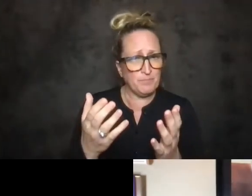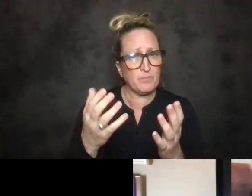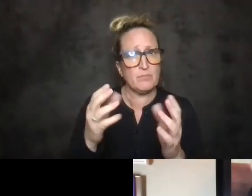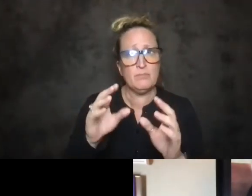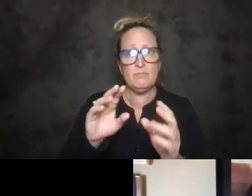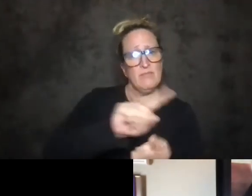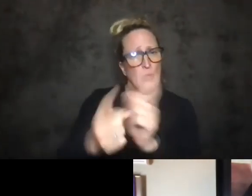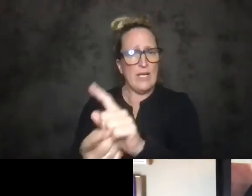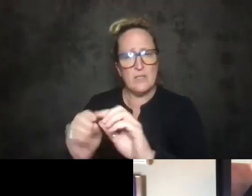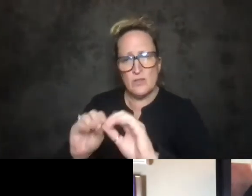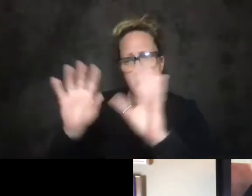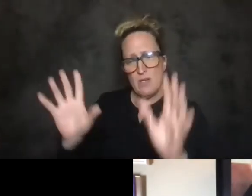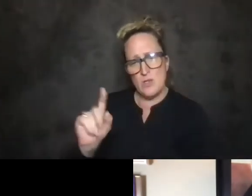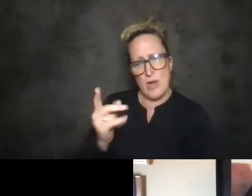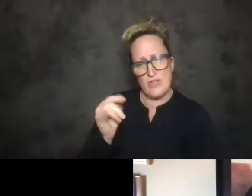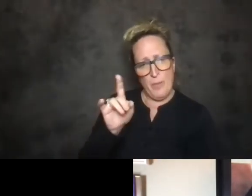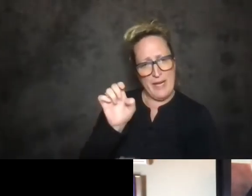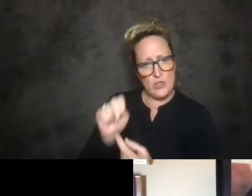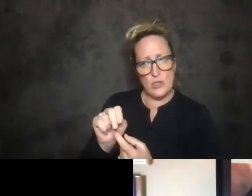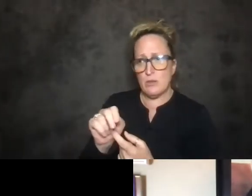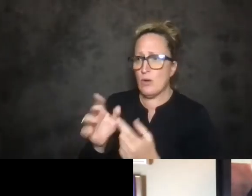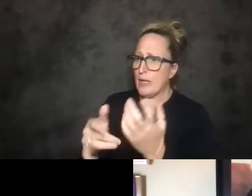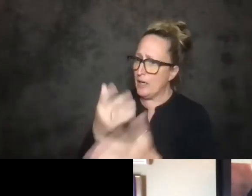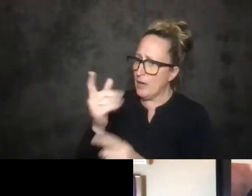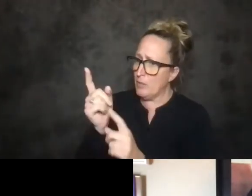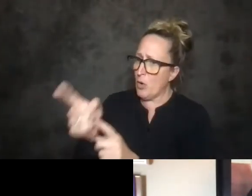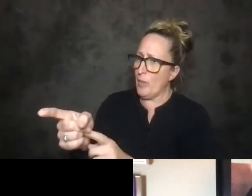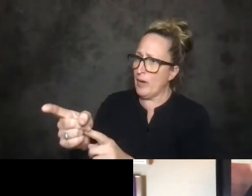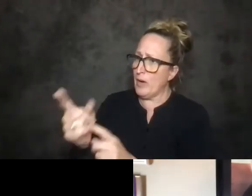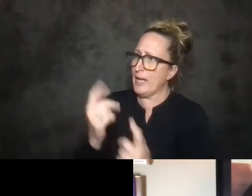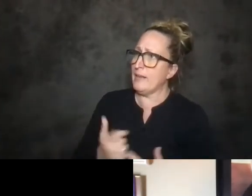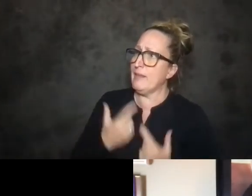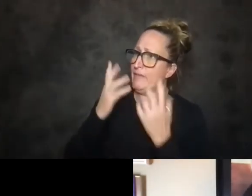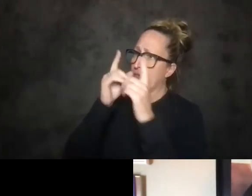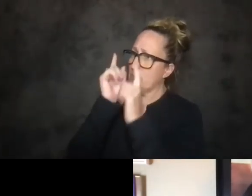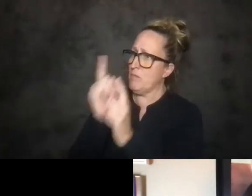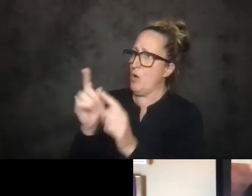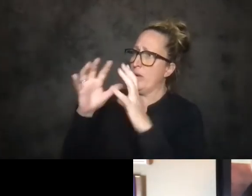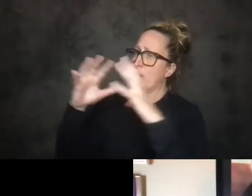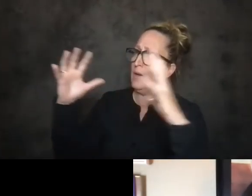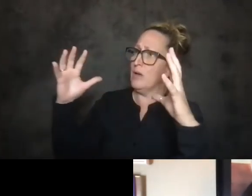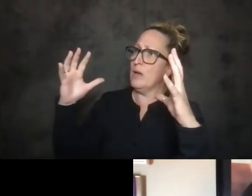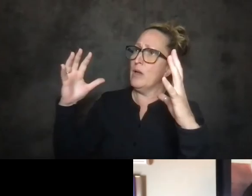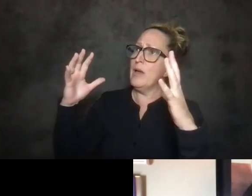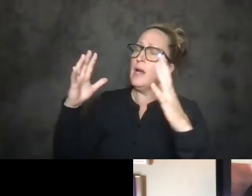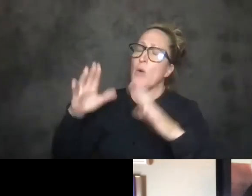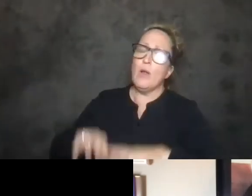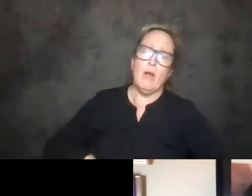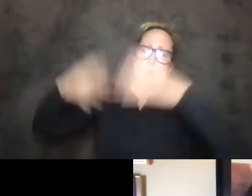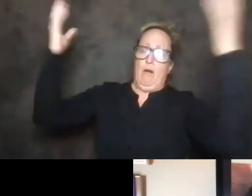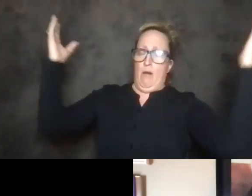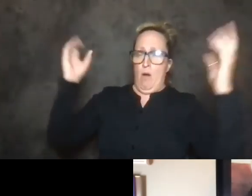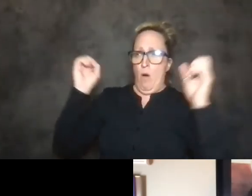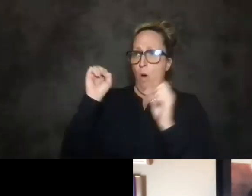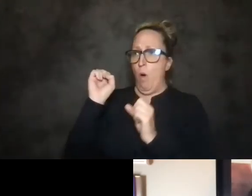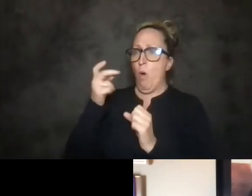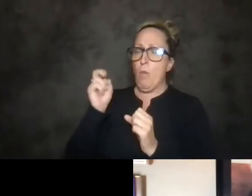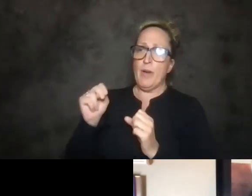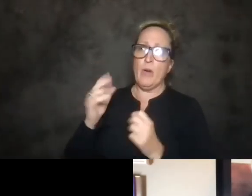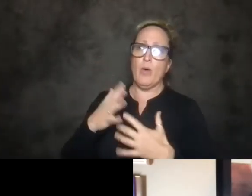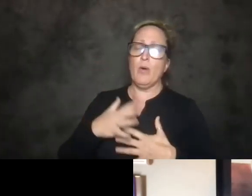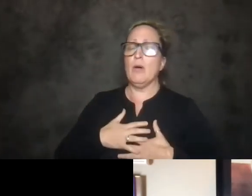transformation. Is okay, here's a moment. I can live in this moment, and this moment will blow me open. This moment will break my